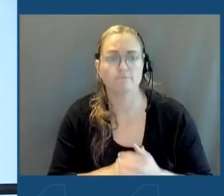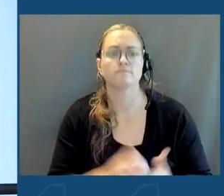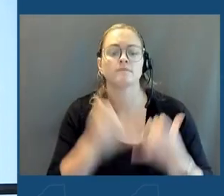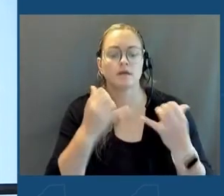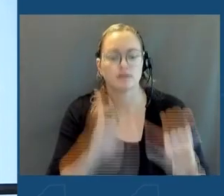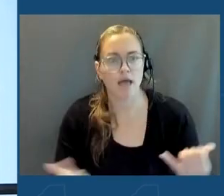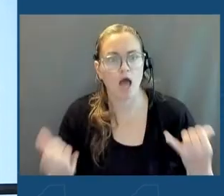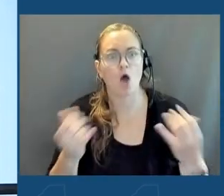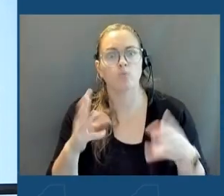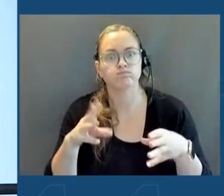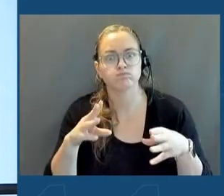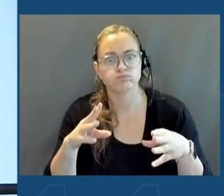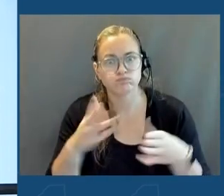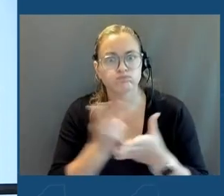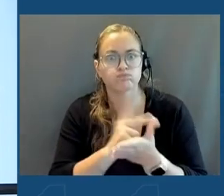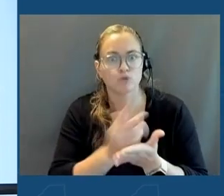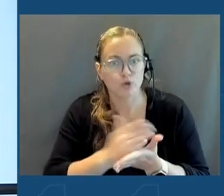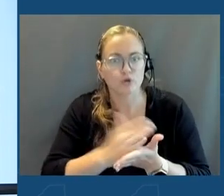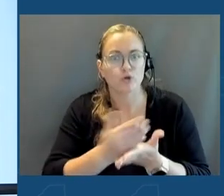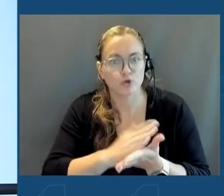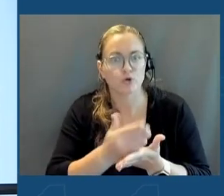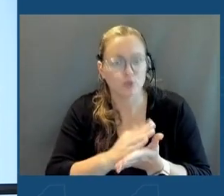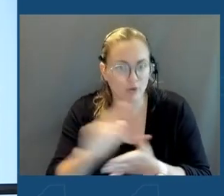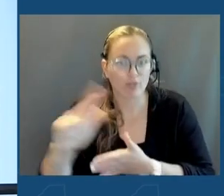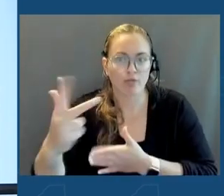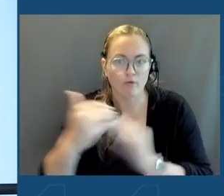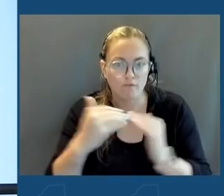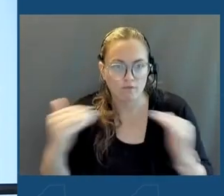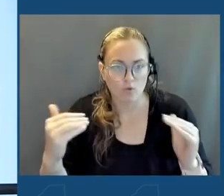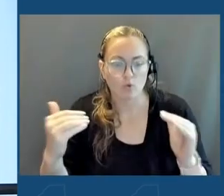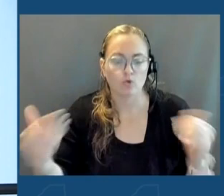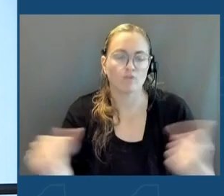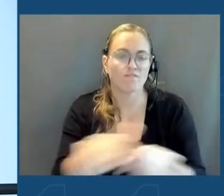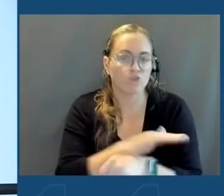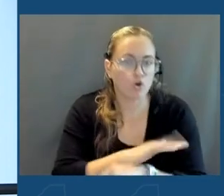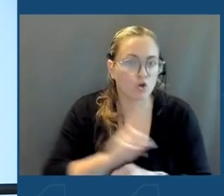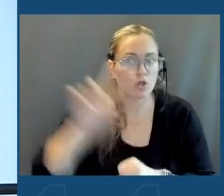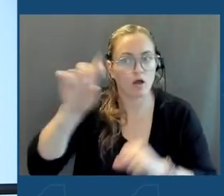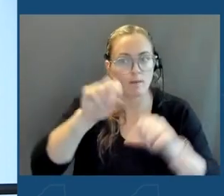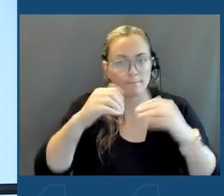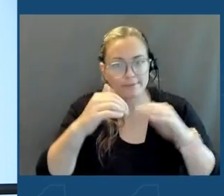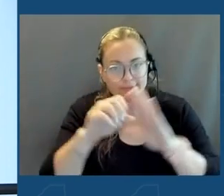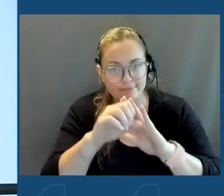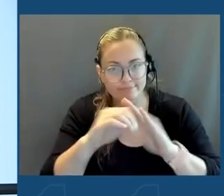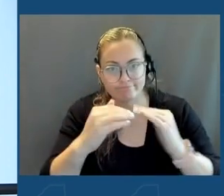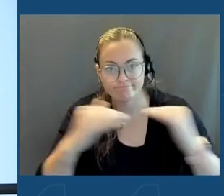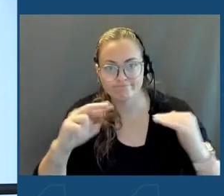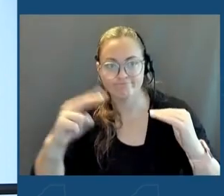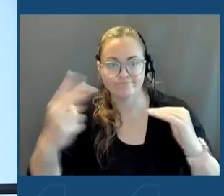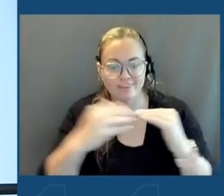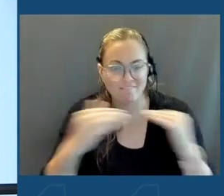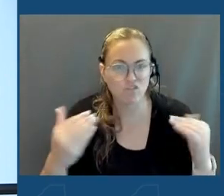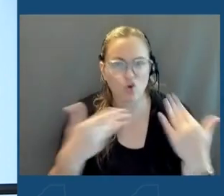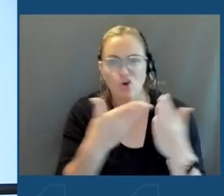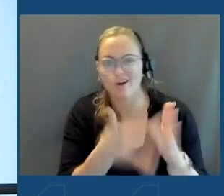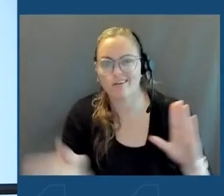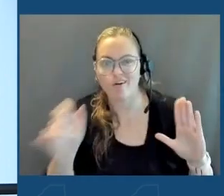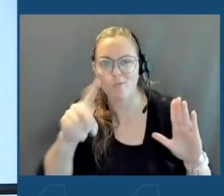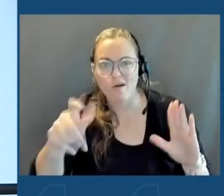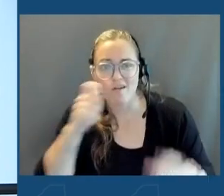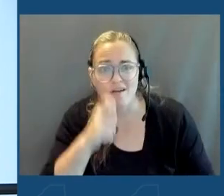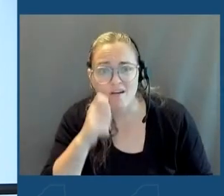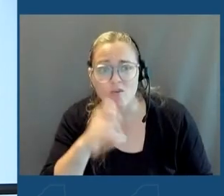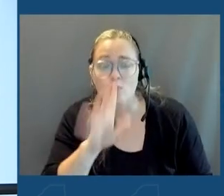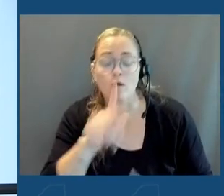food through that third floor to the whole upstairs Splash Bar and Grill, throughout the entire park every day. We're talking about